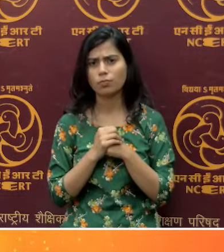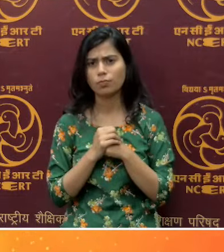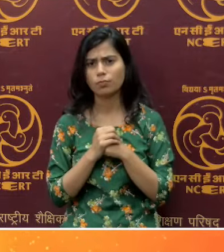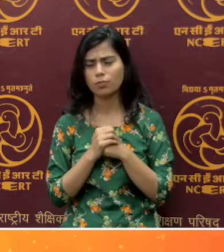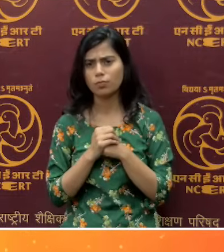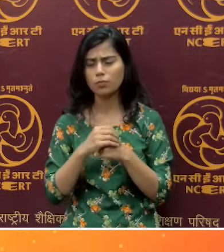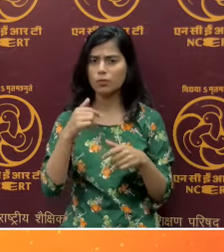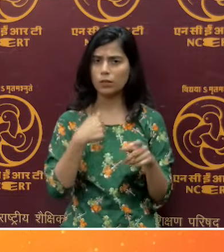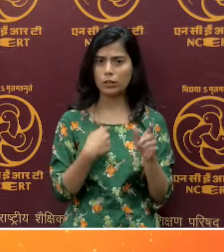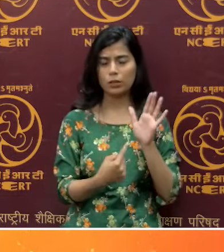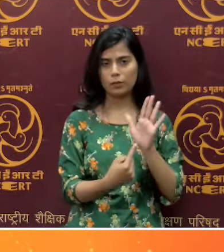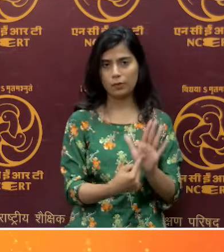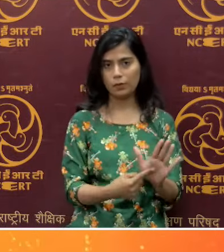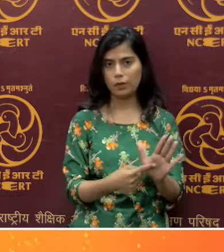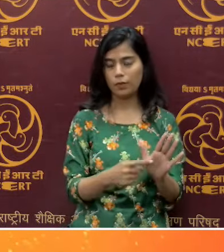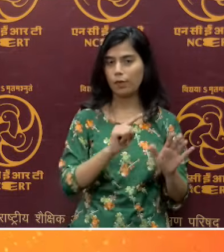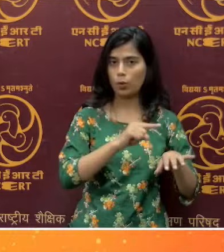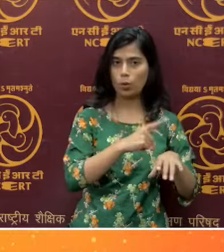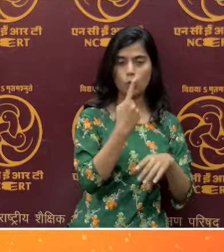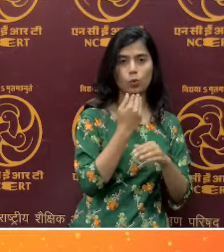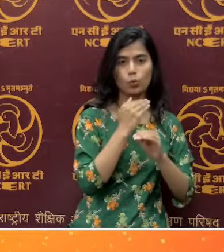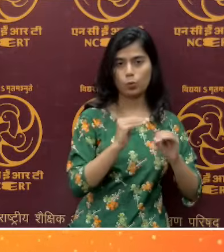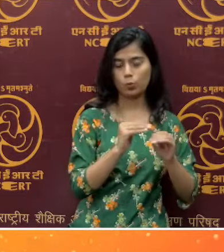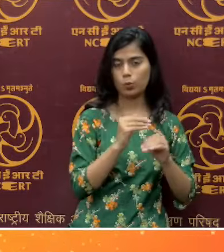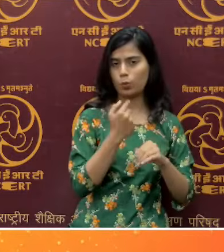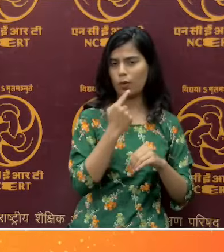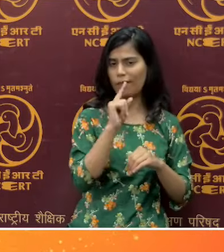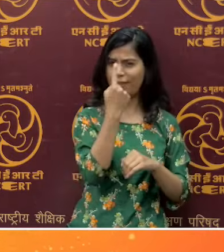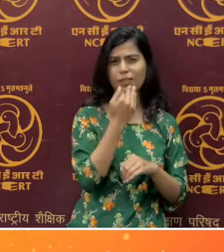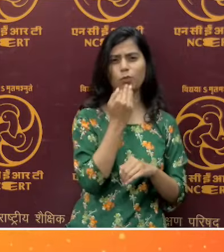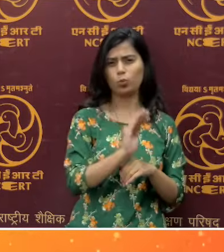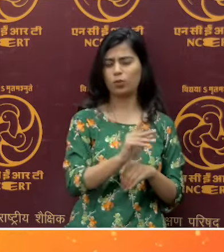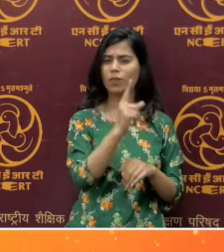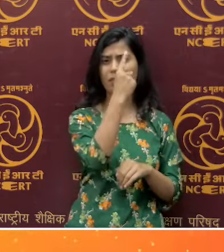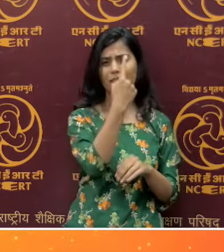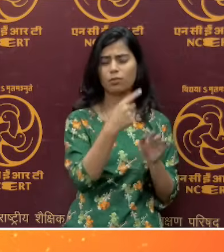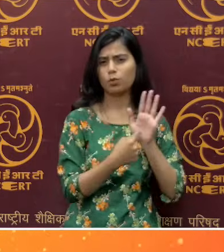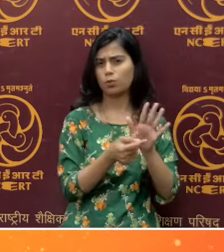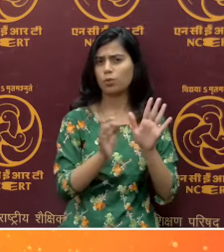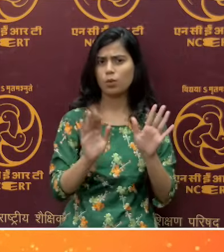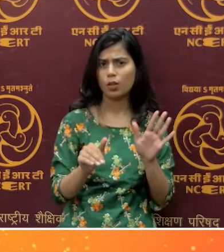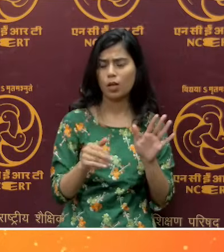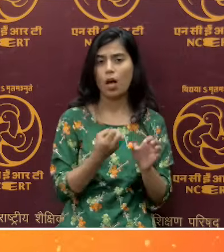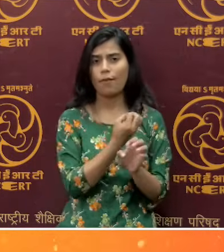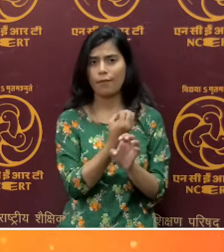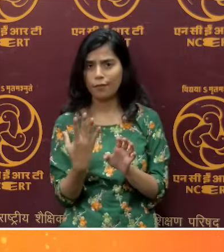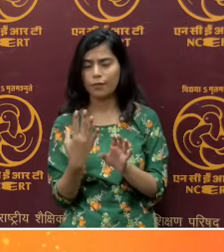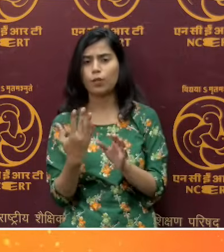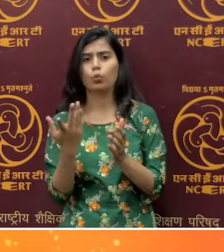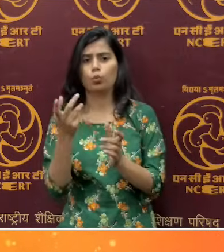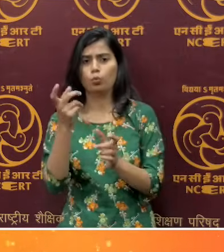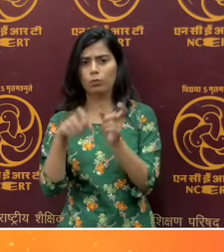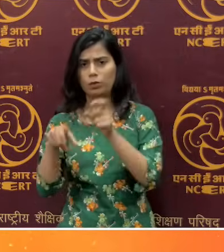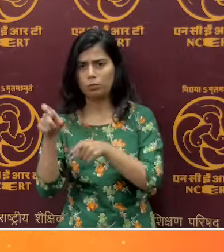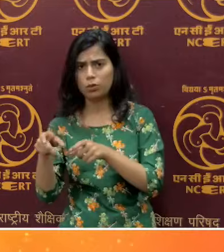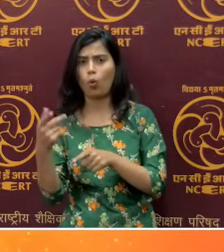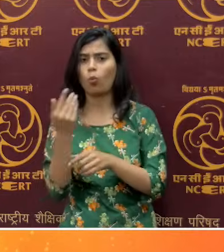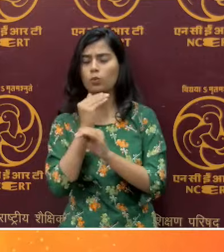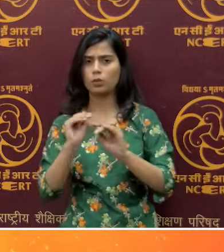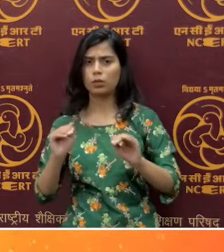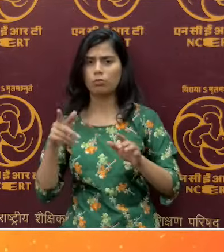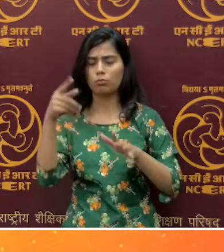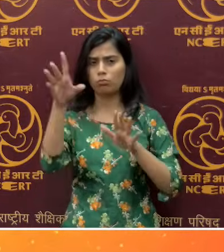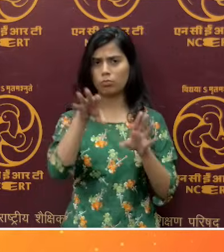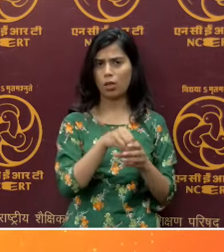I have done the screening for student 1. So we have another feature if we wanted to remove few students at a time. So already shown